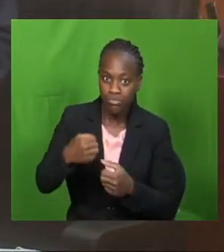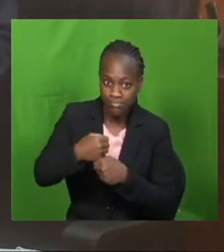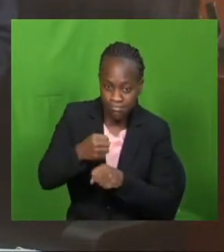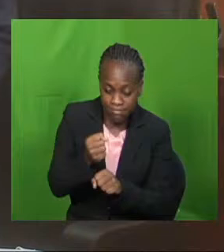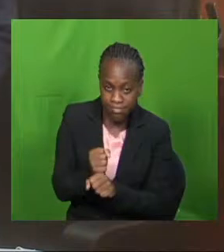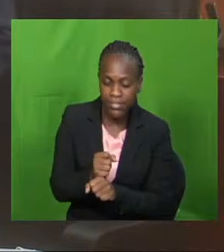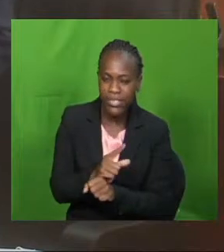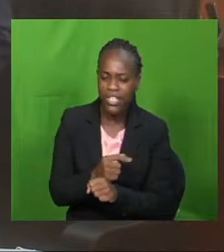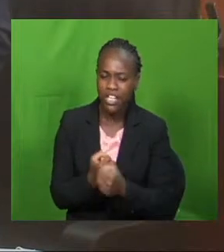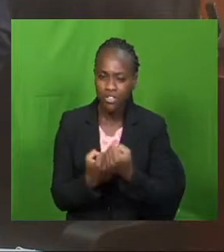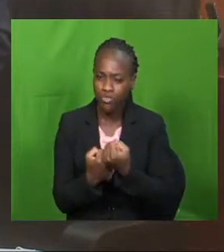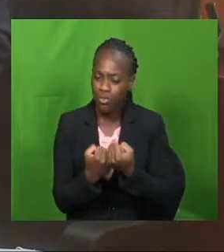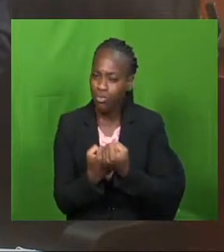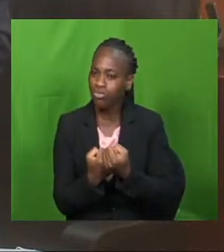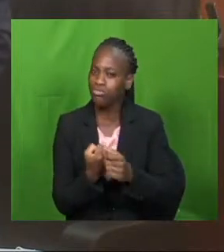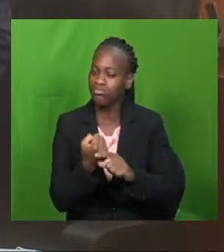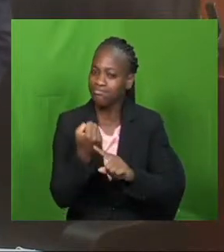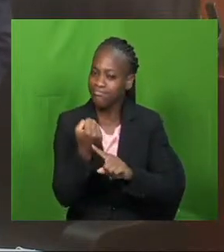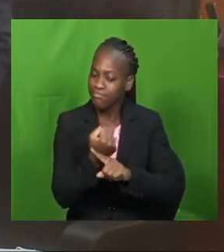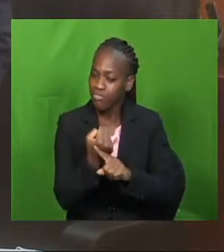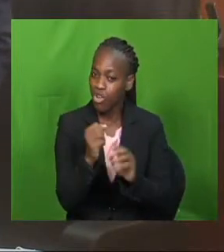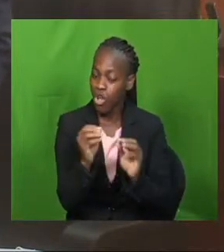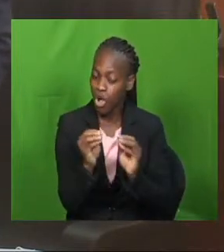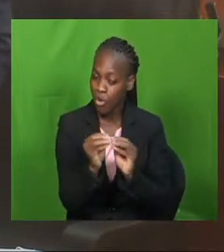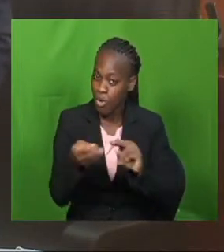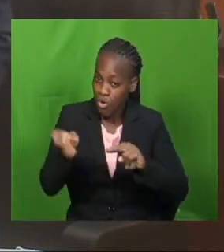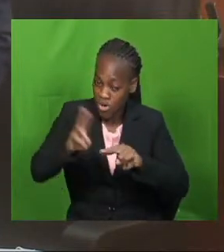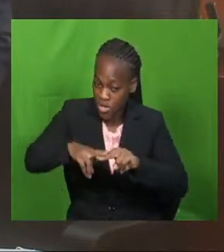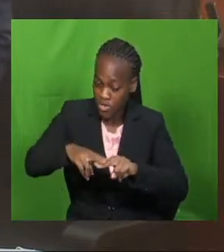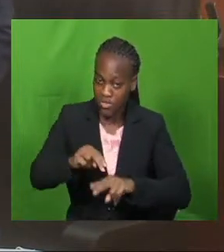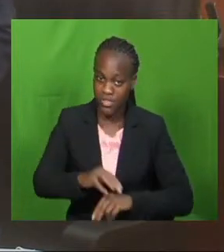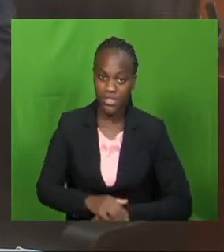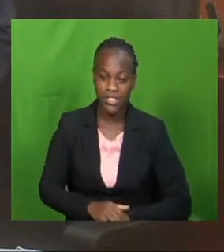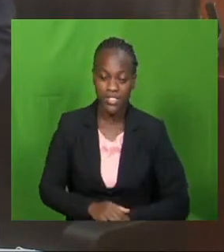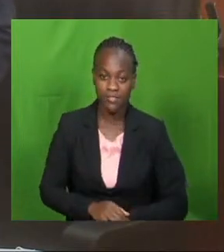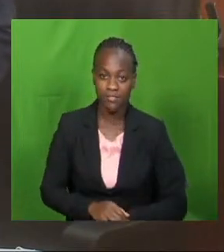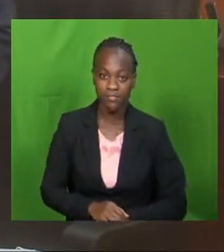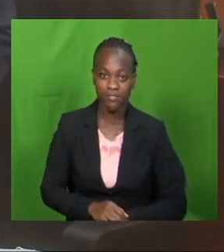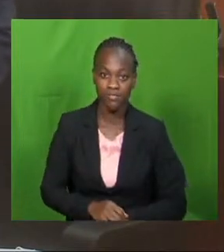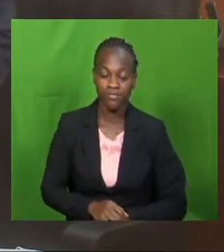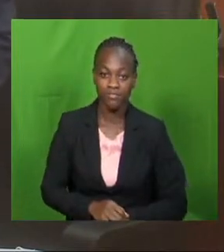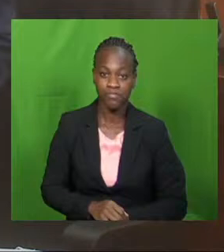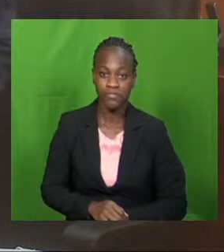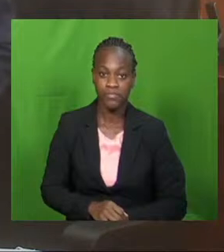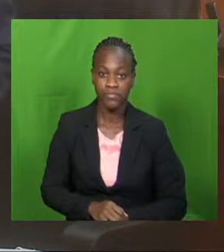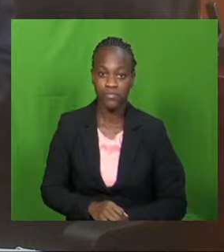both skilled and unskilled workers. Mr. Speaker,